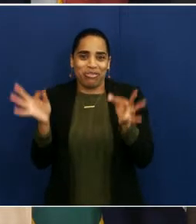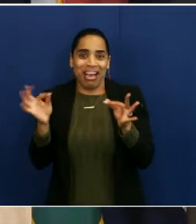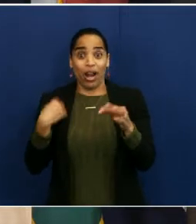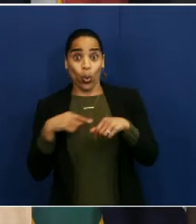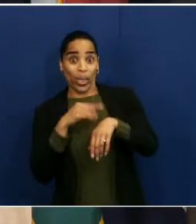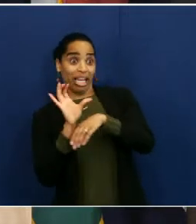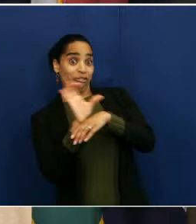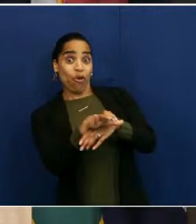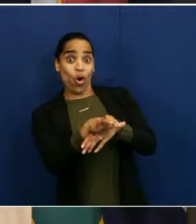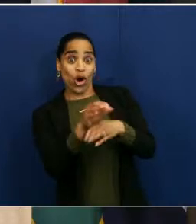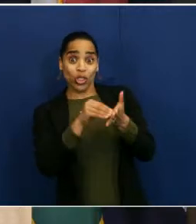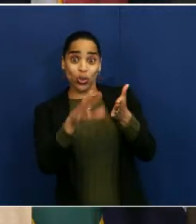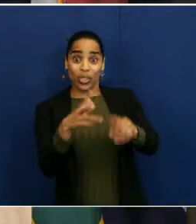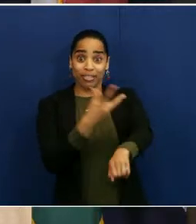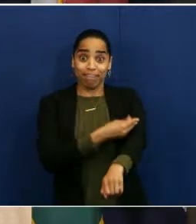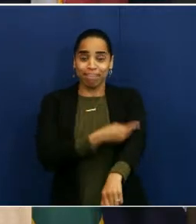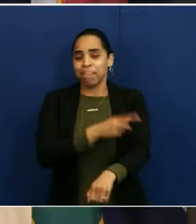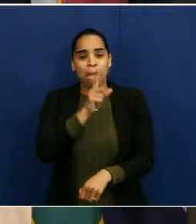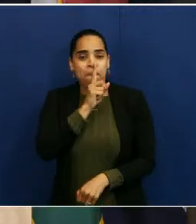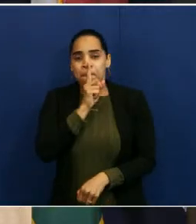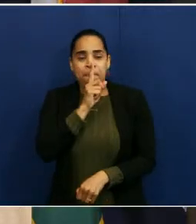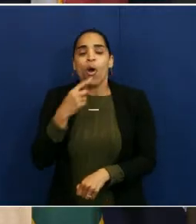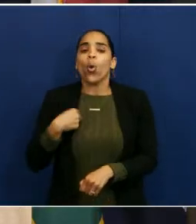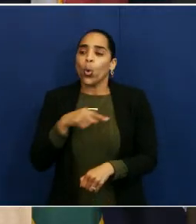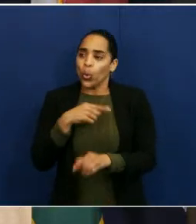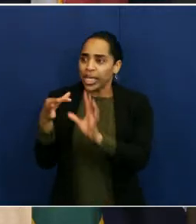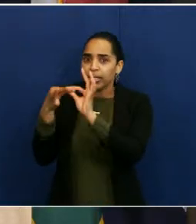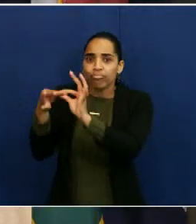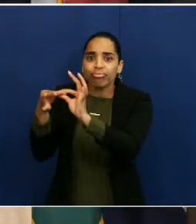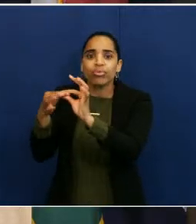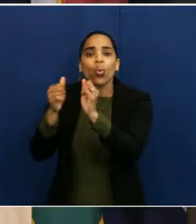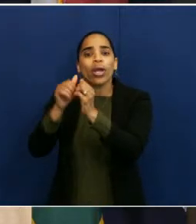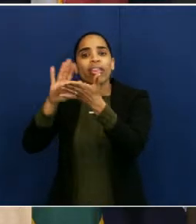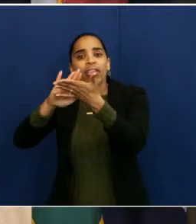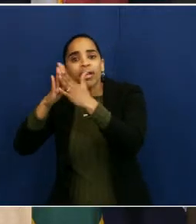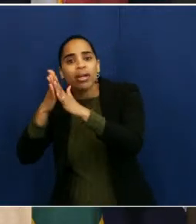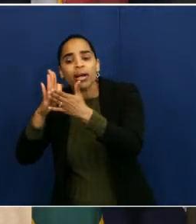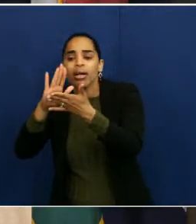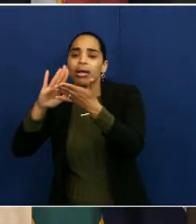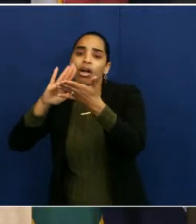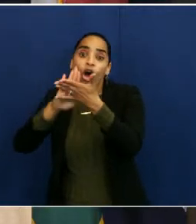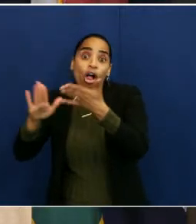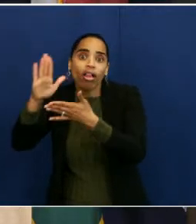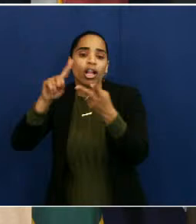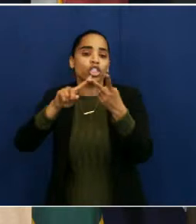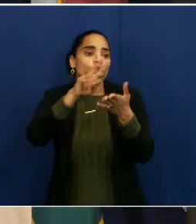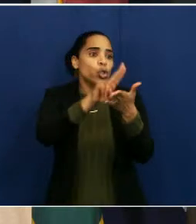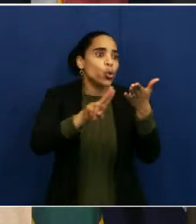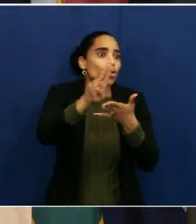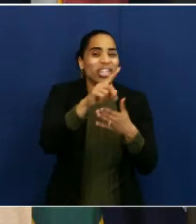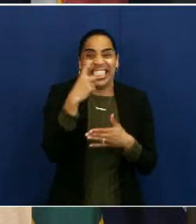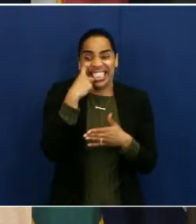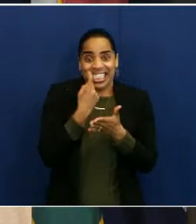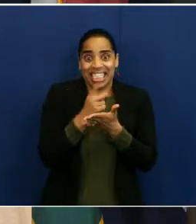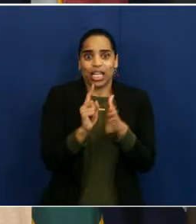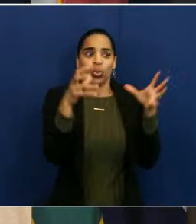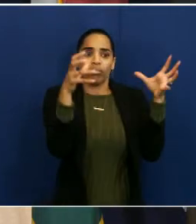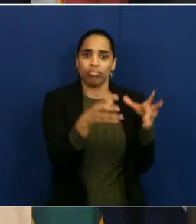And so again, we are working with the colleges and universities. We just met last week with